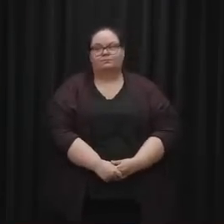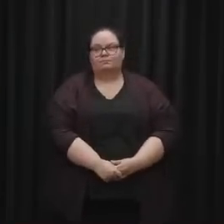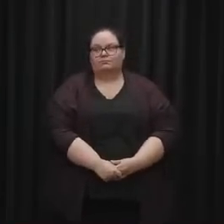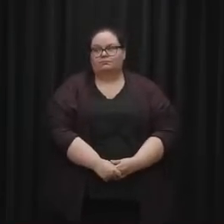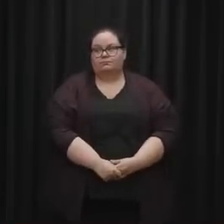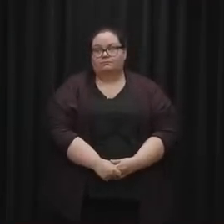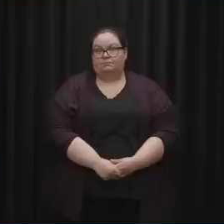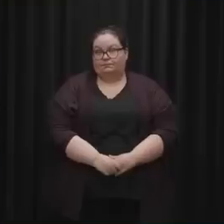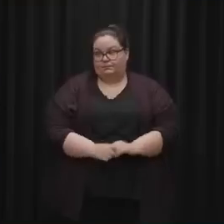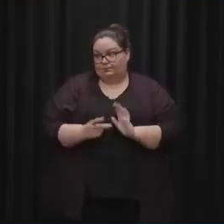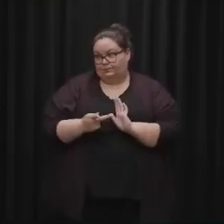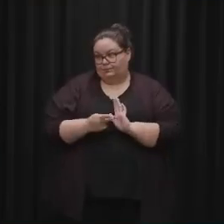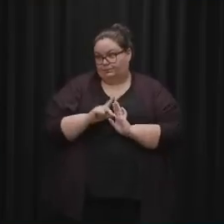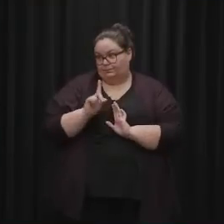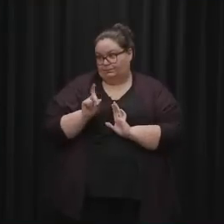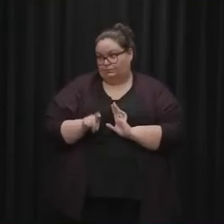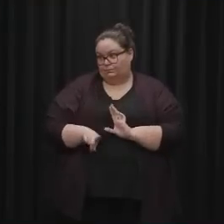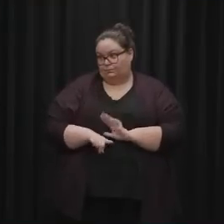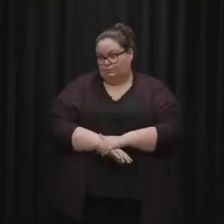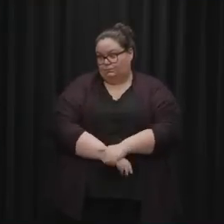Ms. Butler, do you have a follow-up?